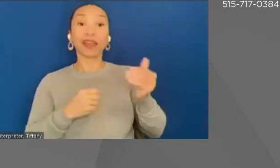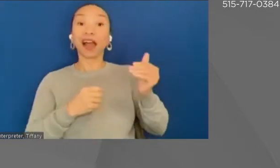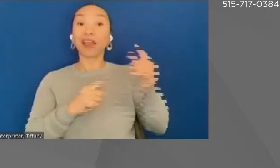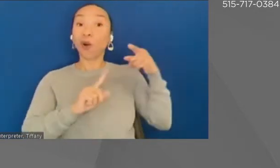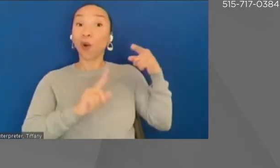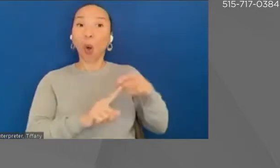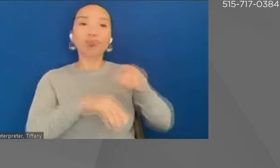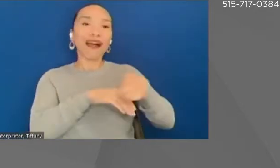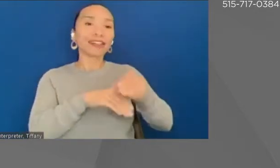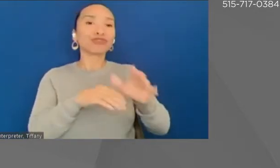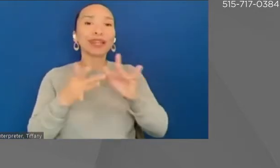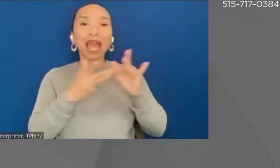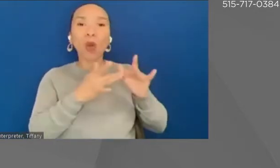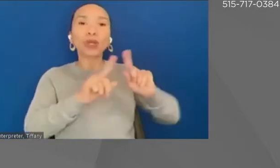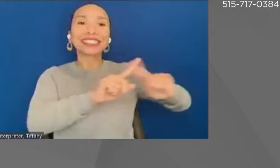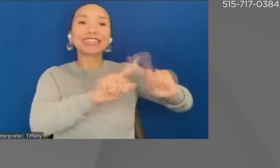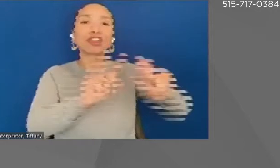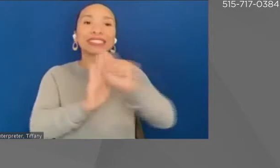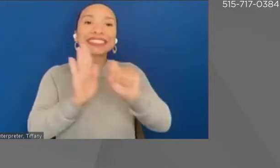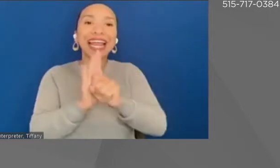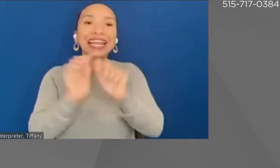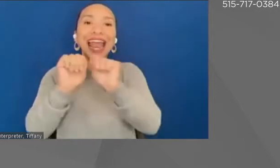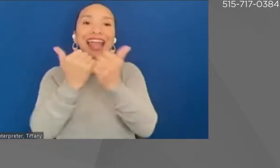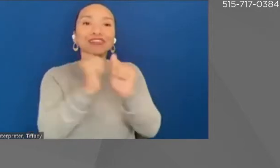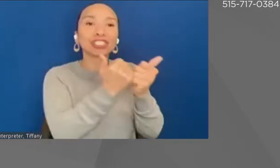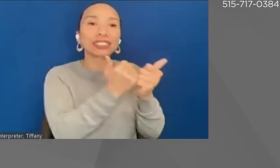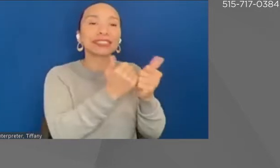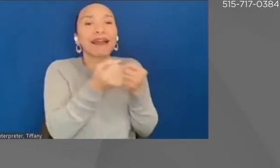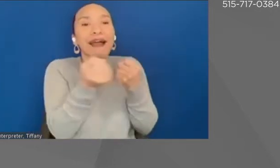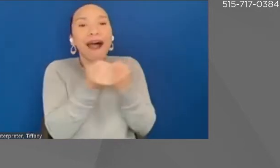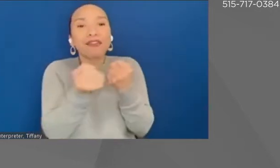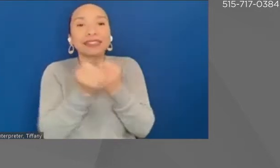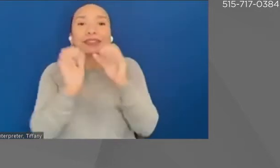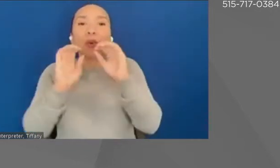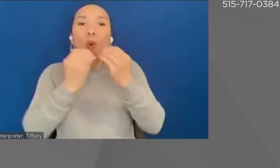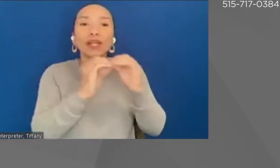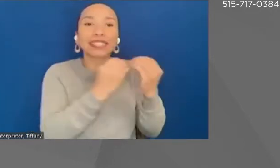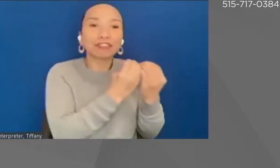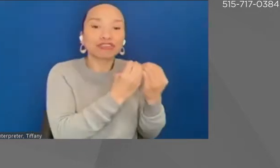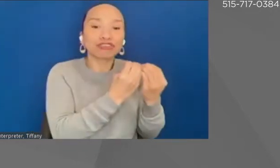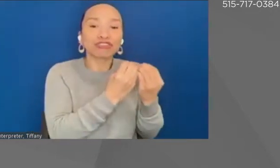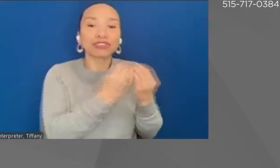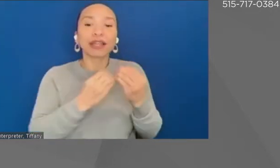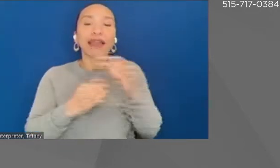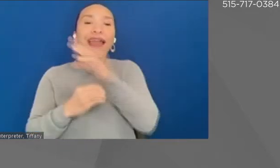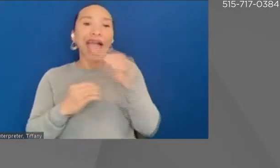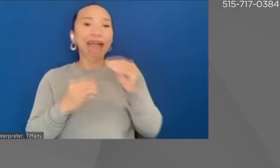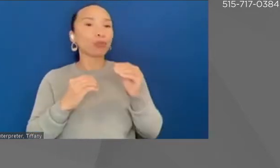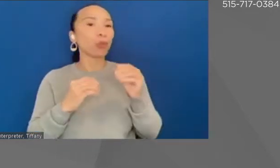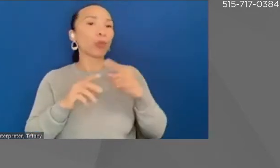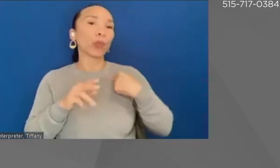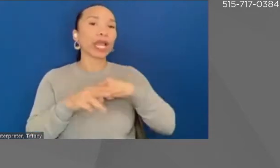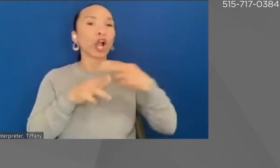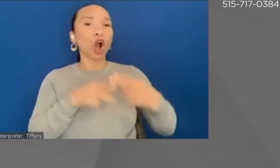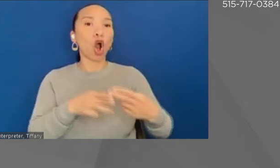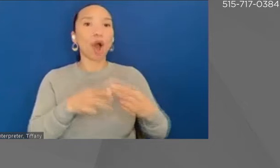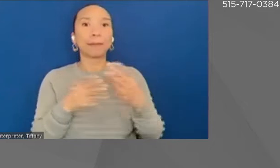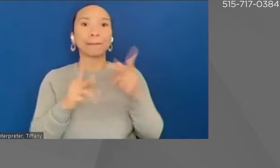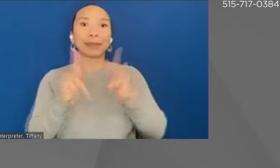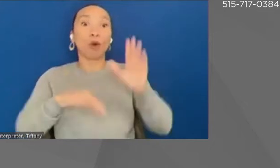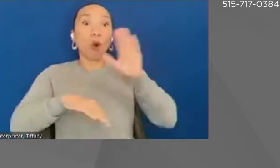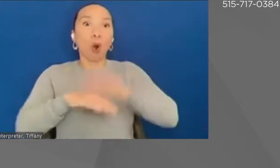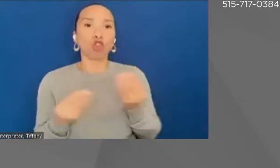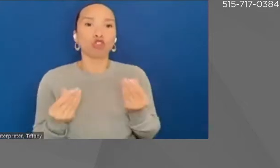made up of other state agencies, advocacy organizations, and then what we call kind of like implementing partners, folks on the ground, like in